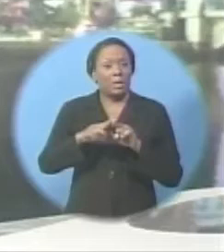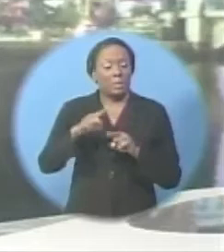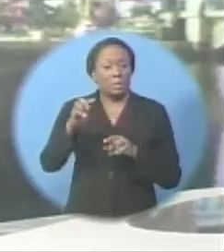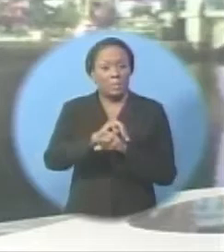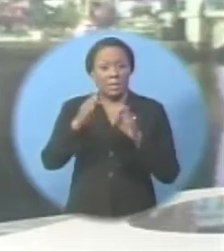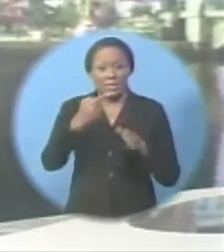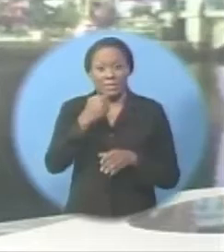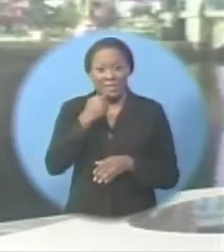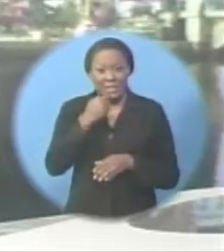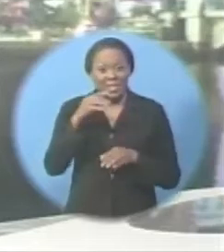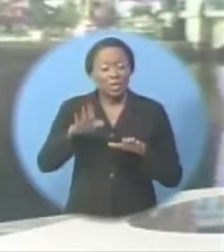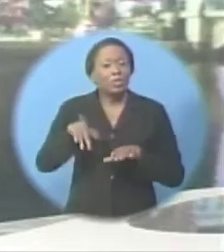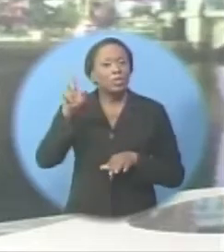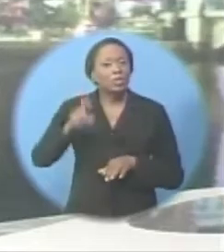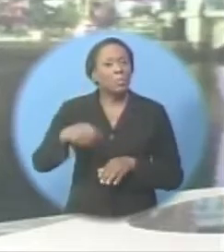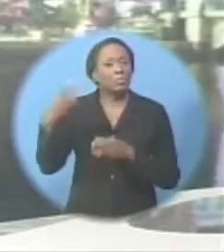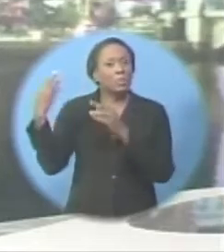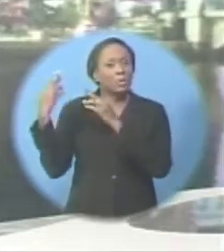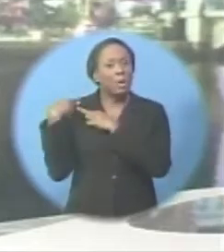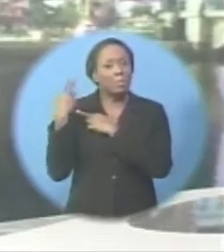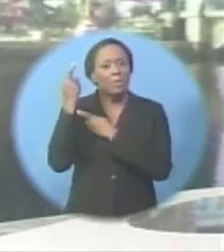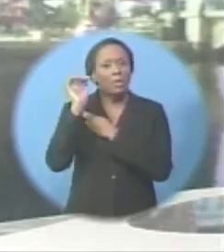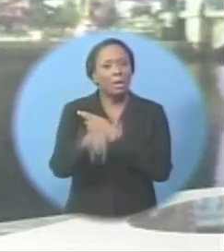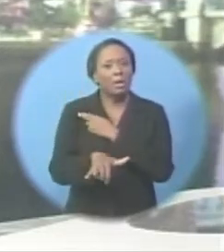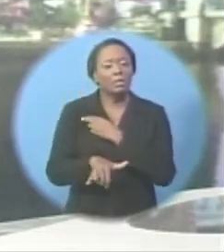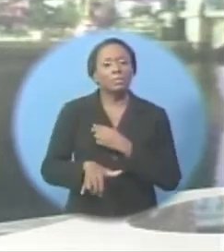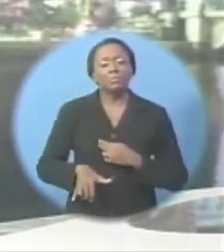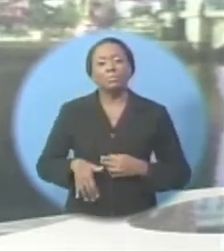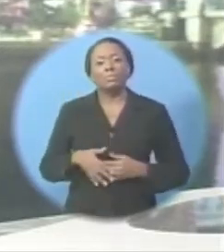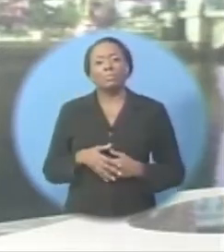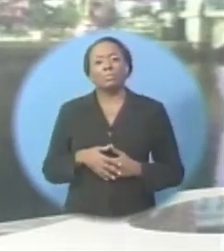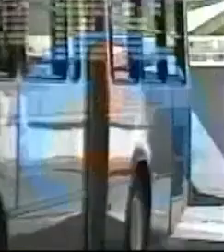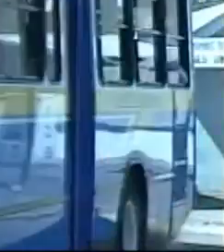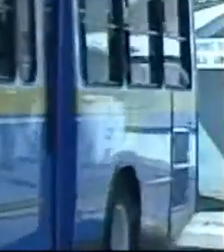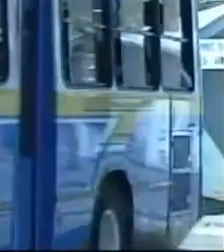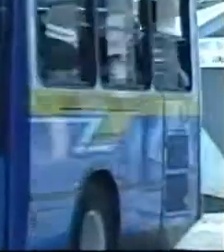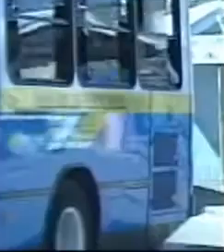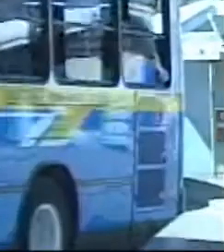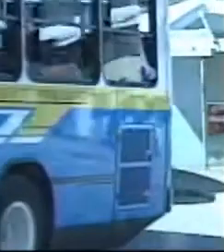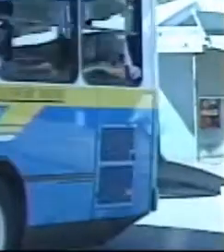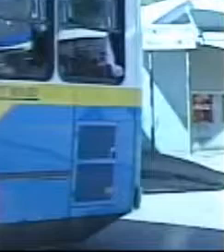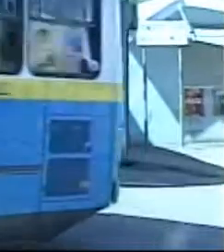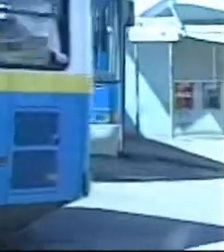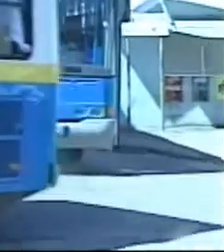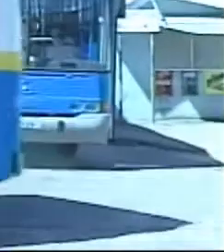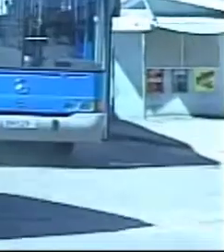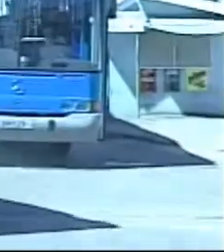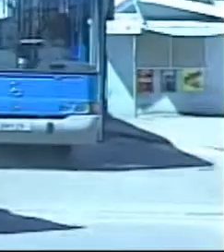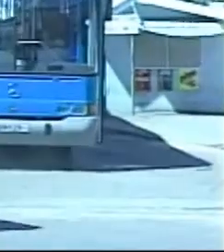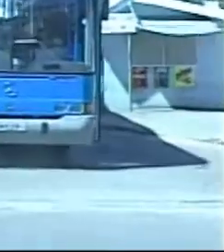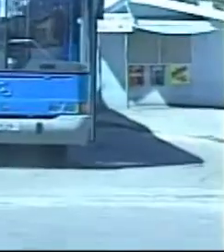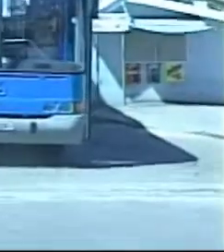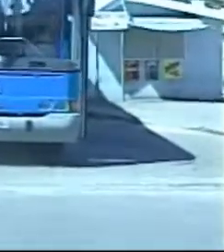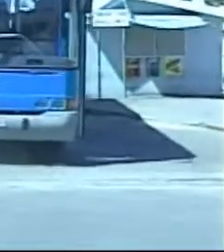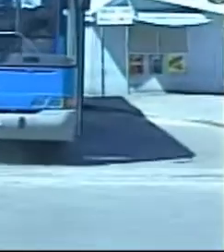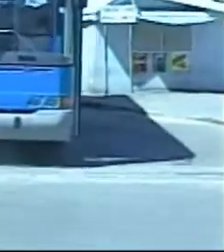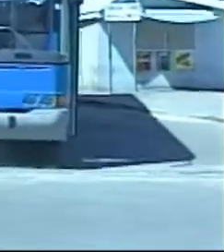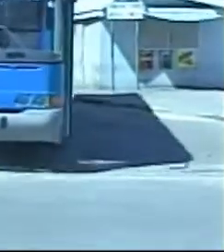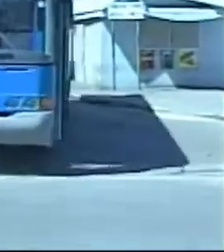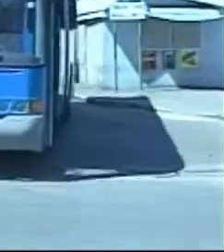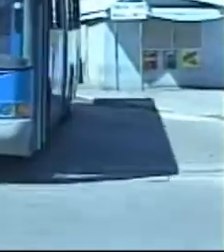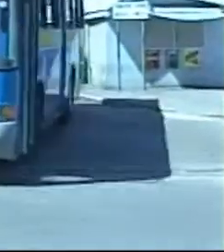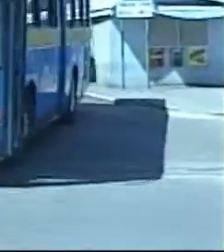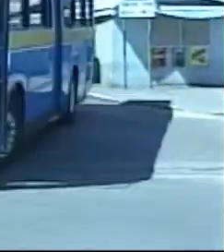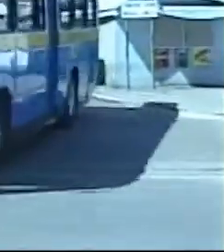held responsible for the damage they cause. It cost the Transport Board last year just over $15,000 to